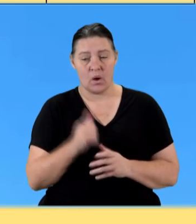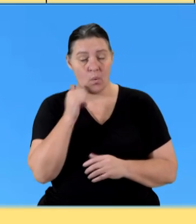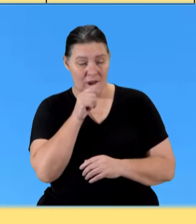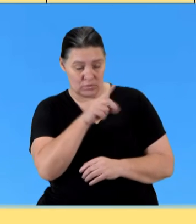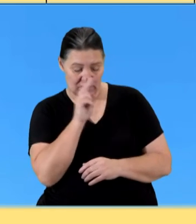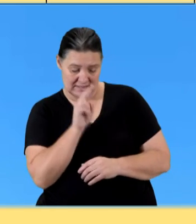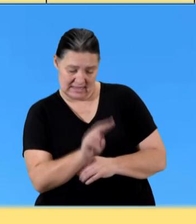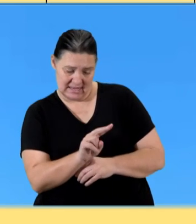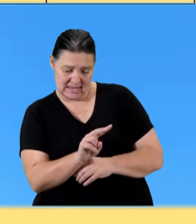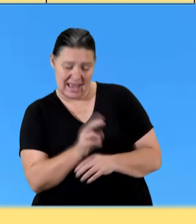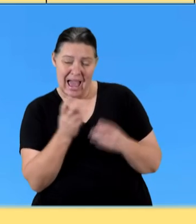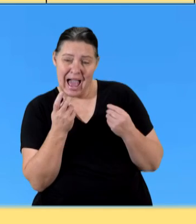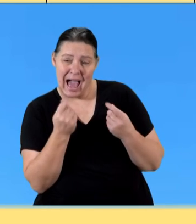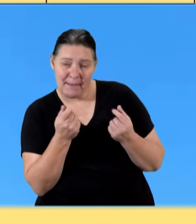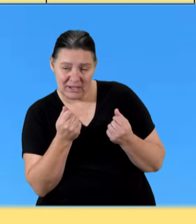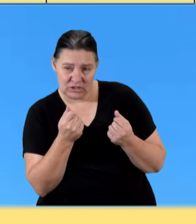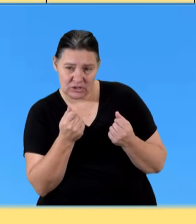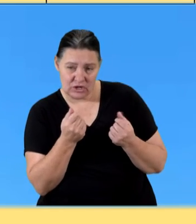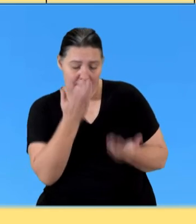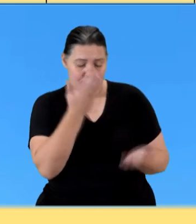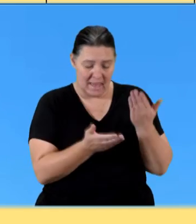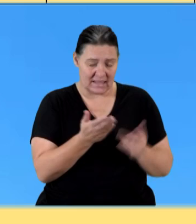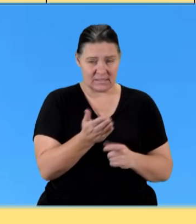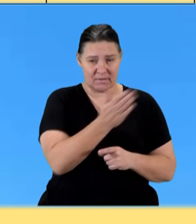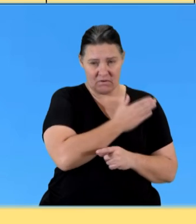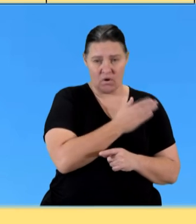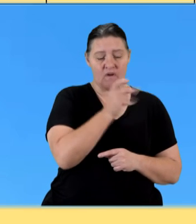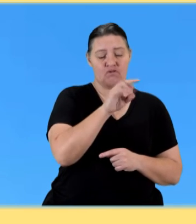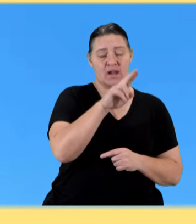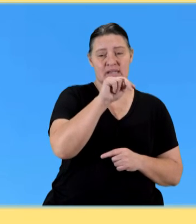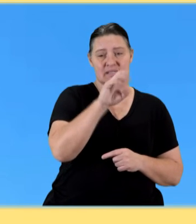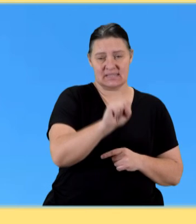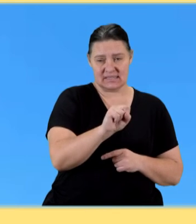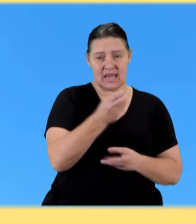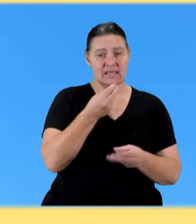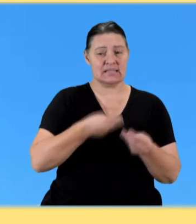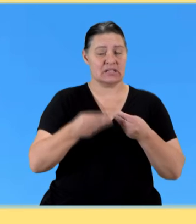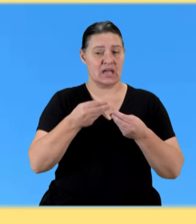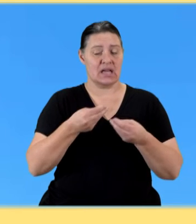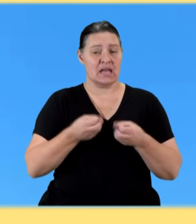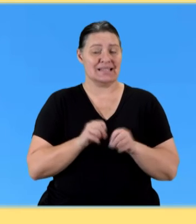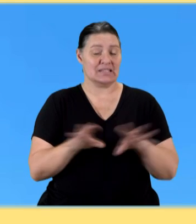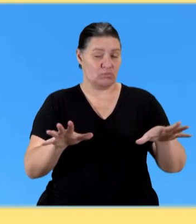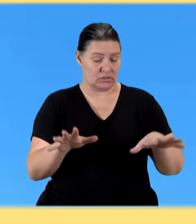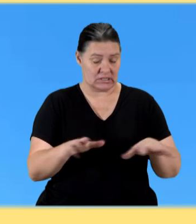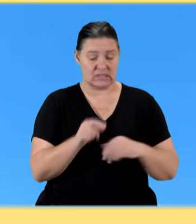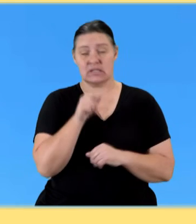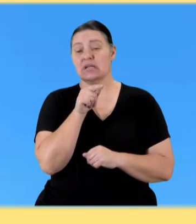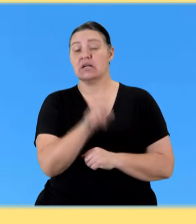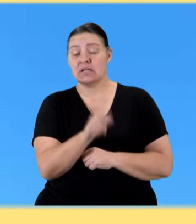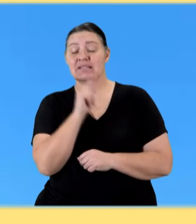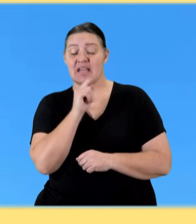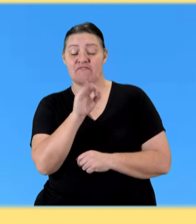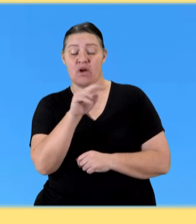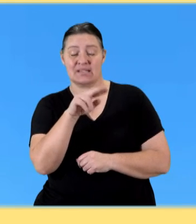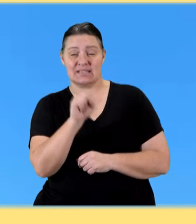When you come and see how much was the balance on France Distributors, you will see